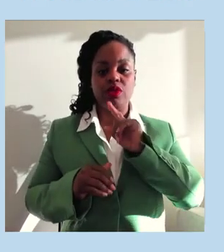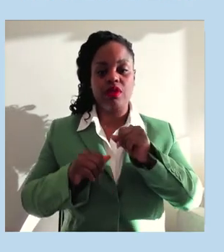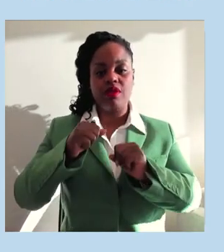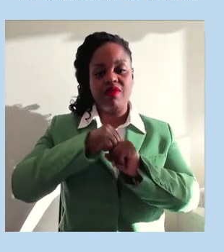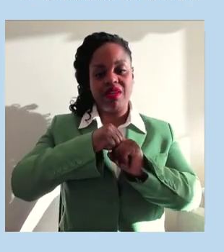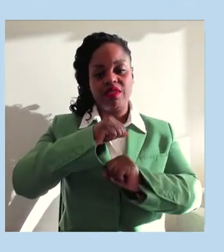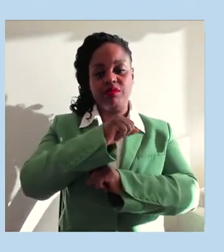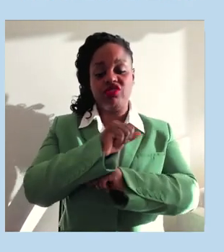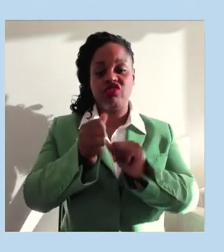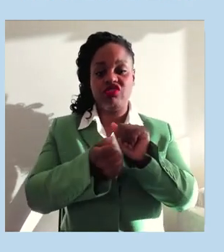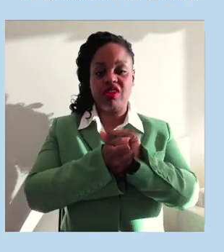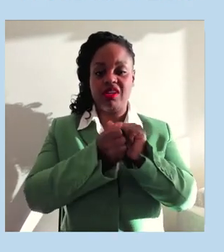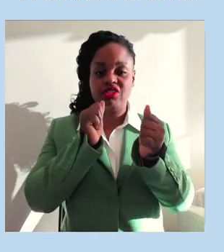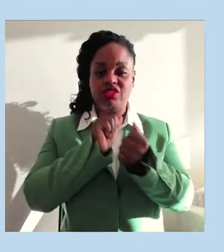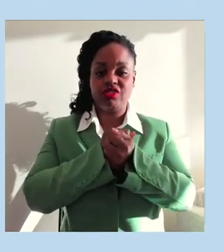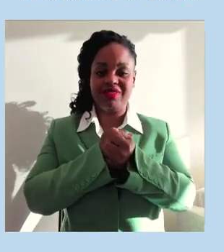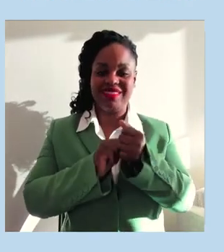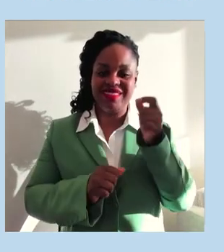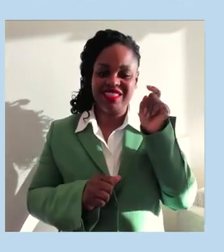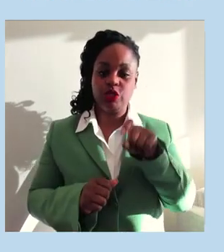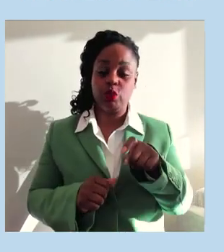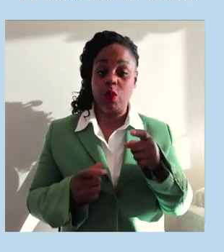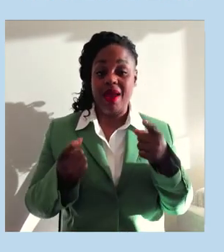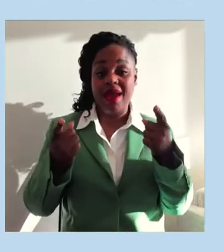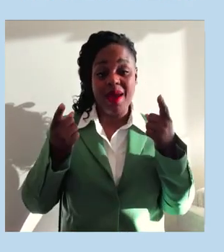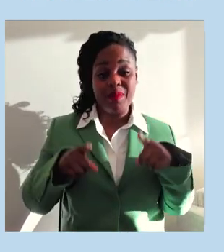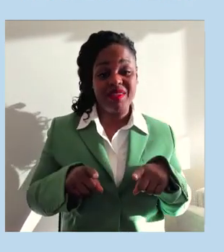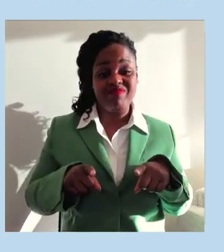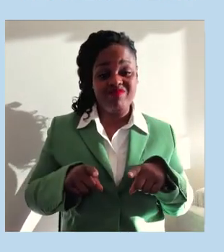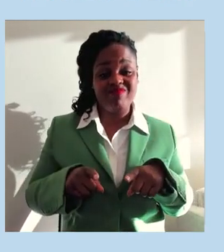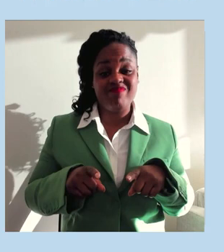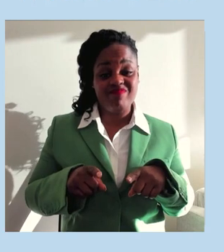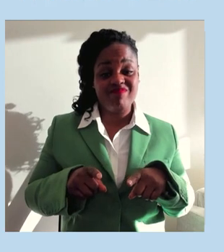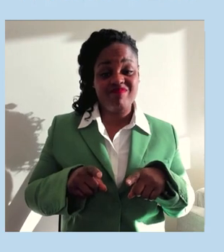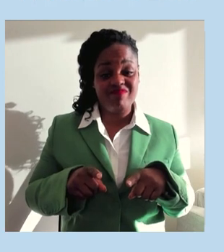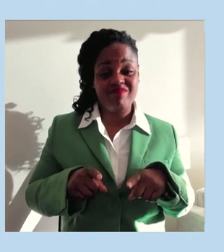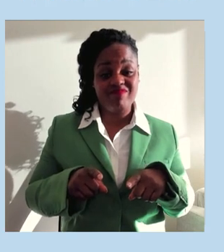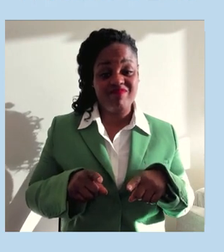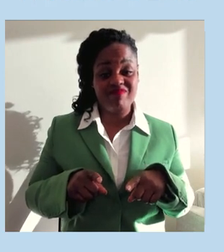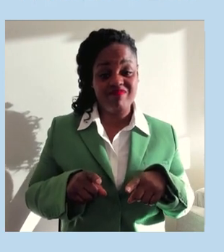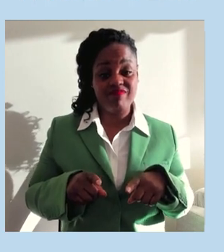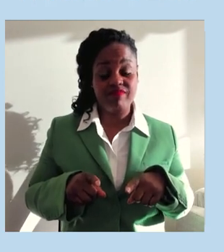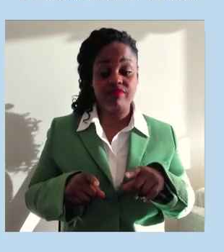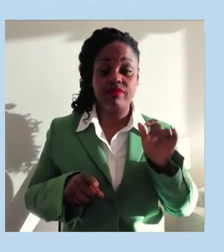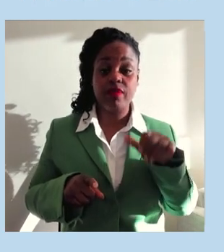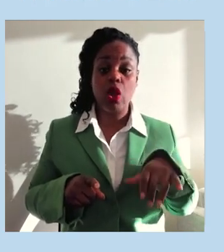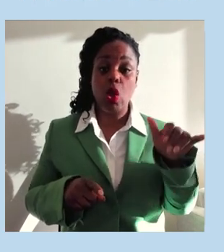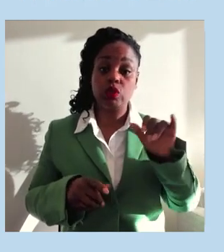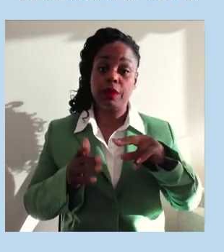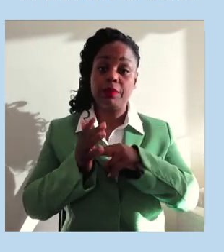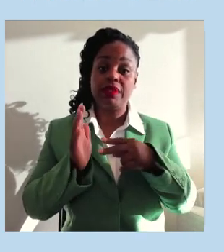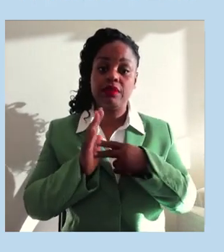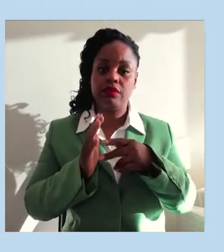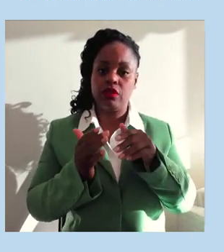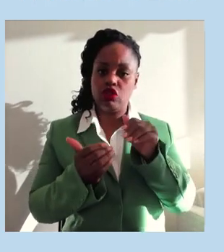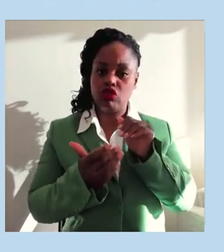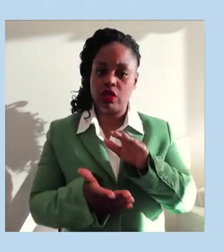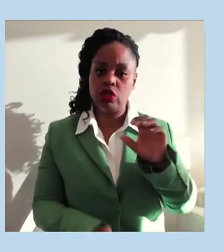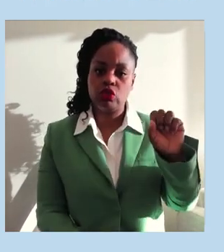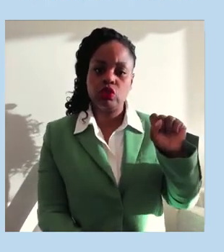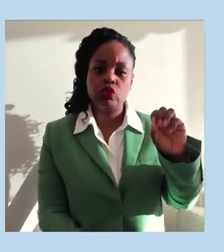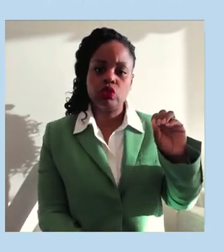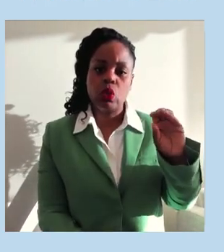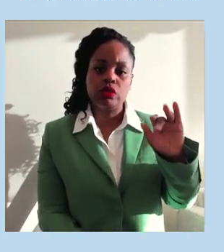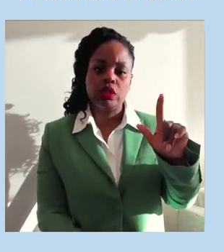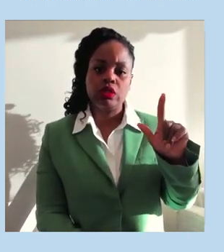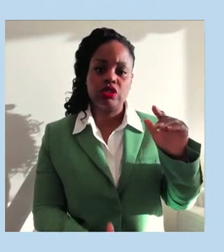change and as well like social and climate injustice. As well, we see is very